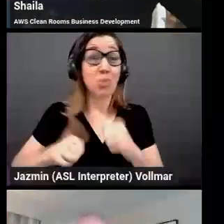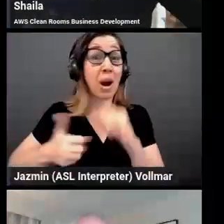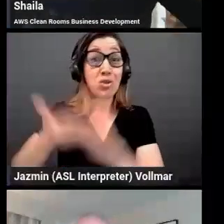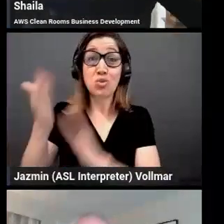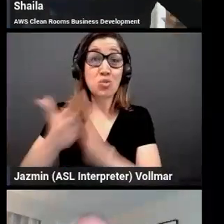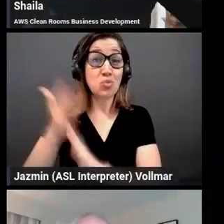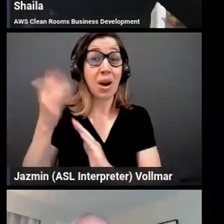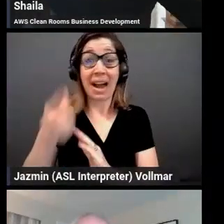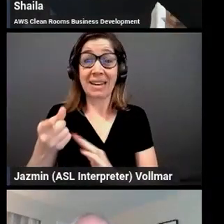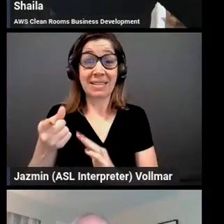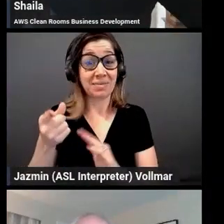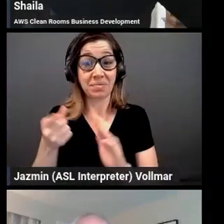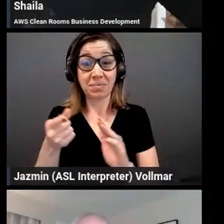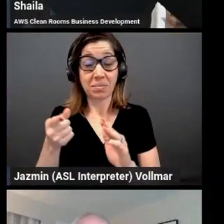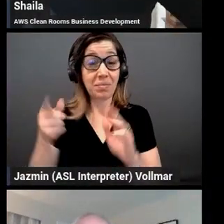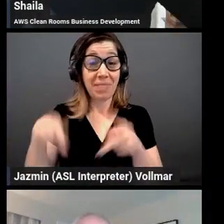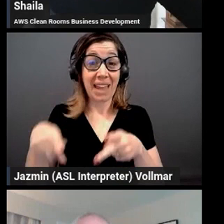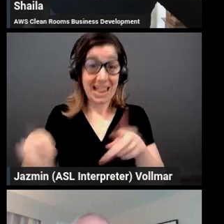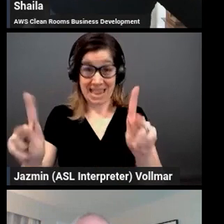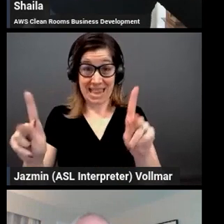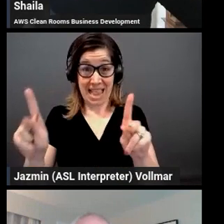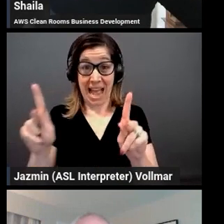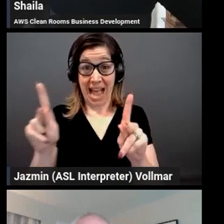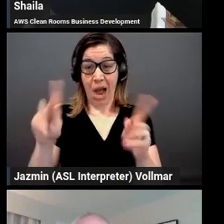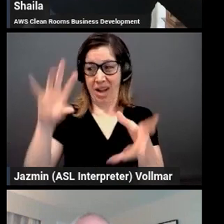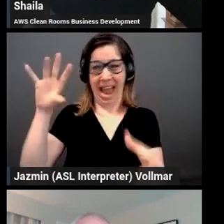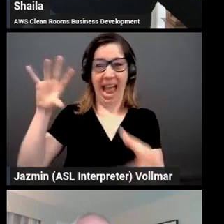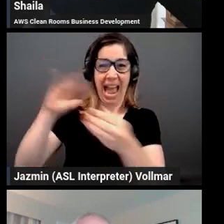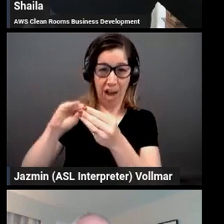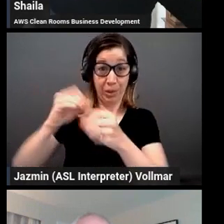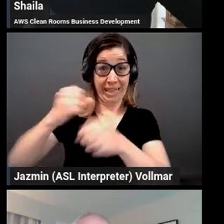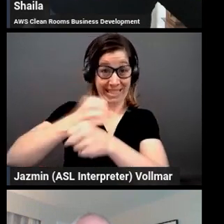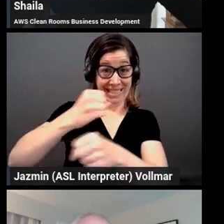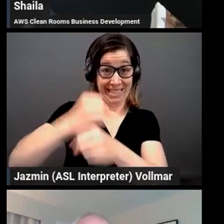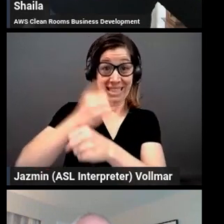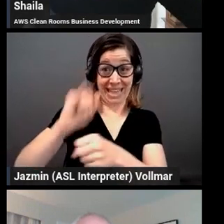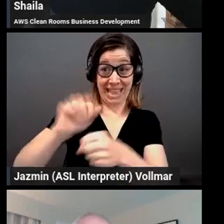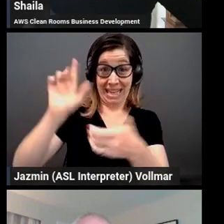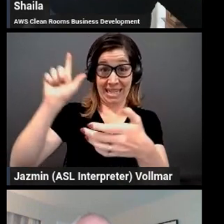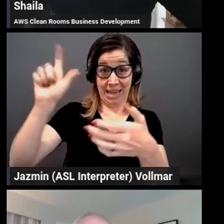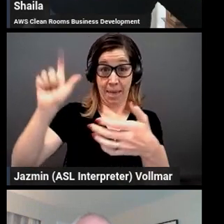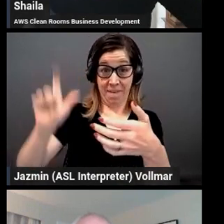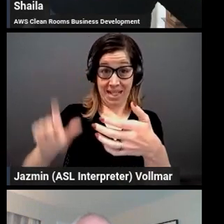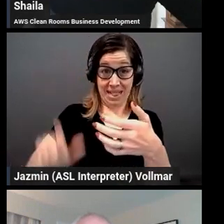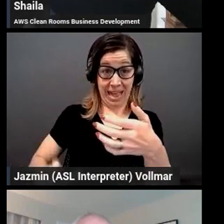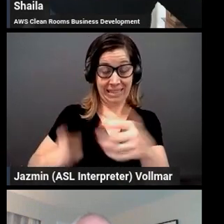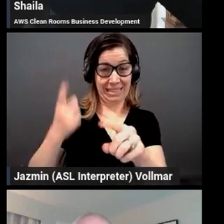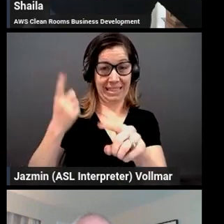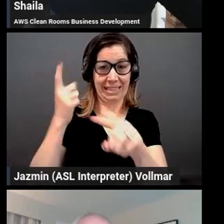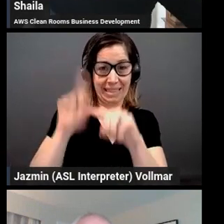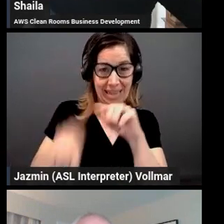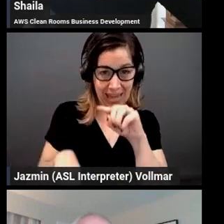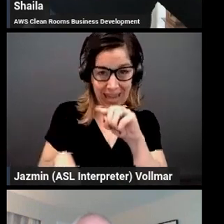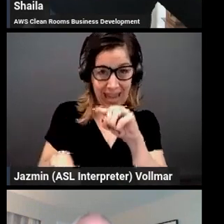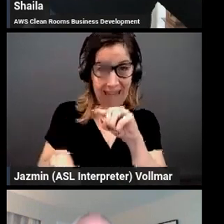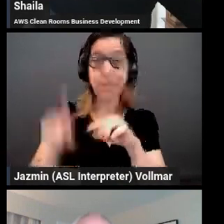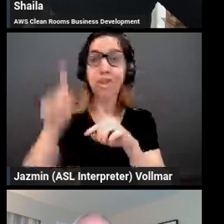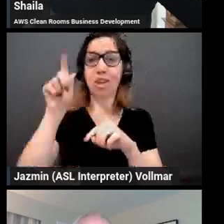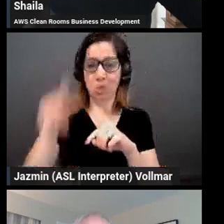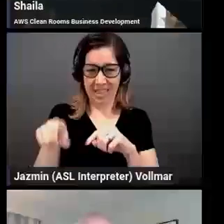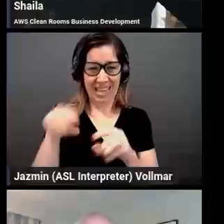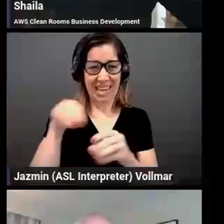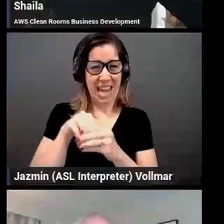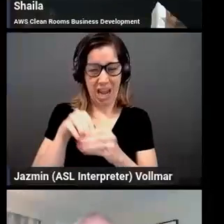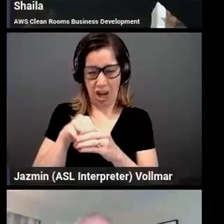allowed aggregate statistic, which is a sum of clicks, it says, no, you cannot do this. You need an inner join to figure